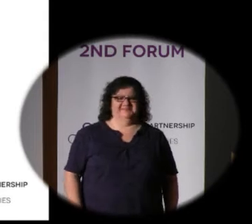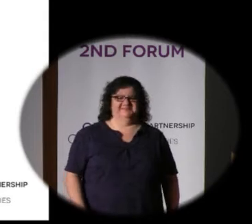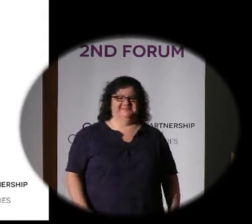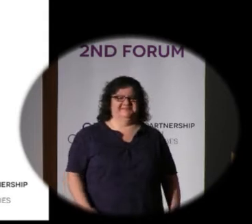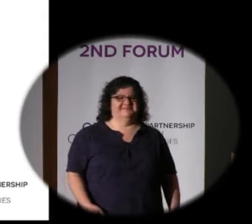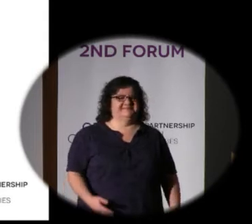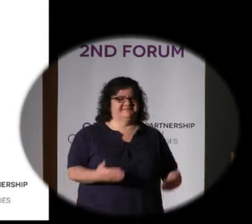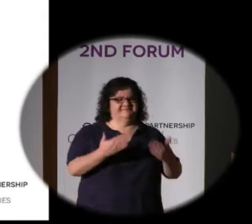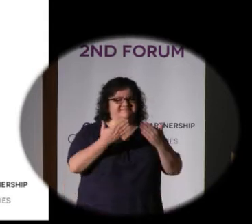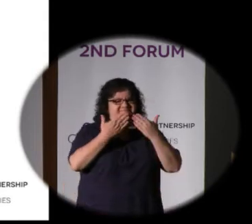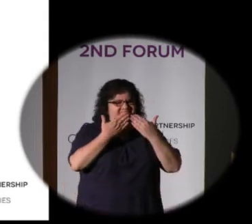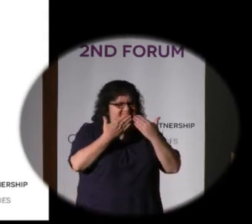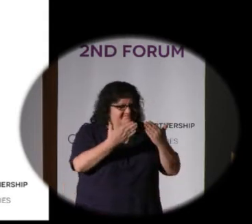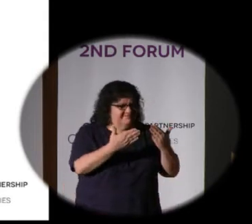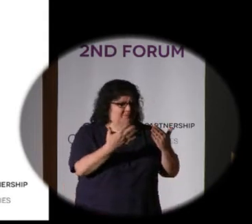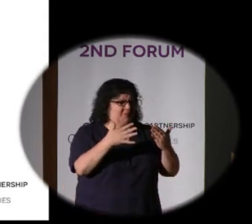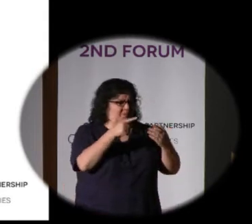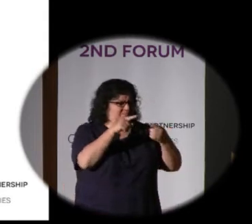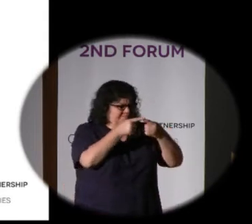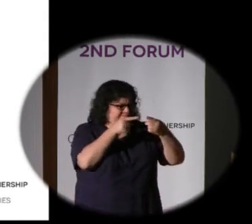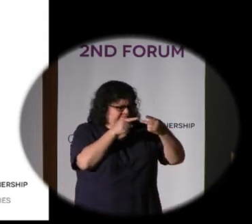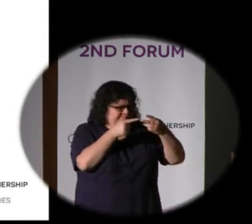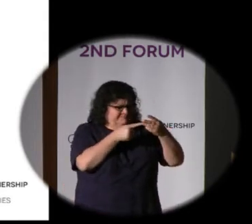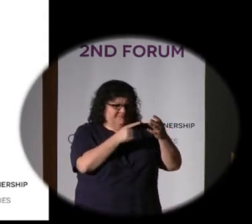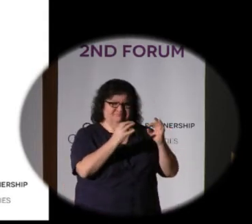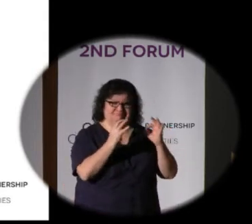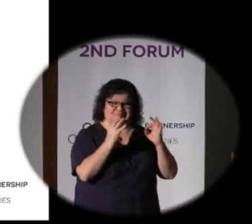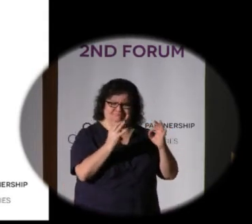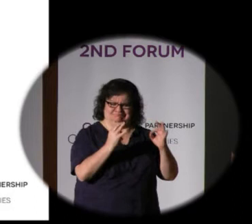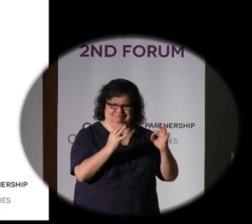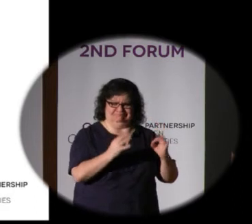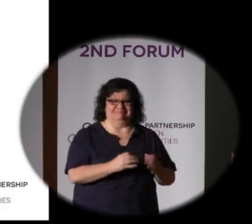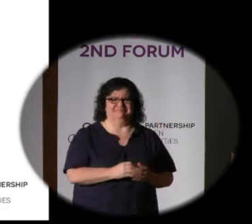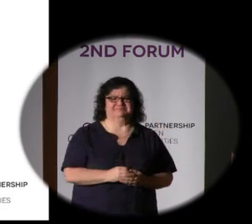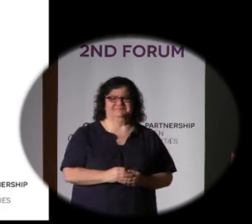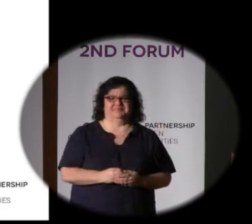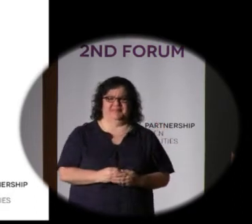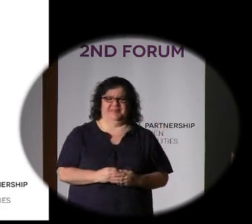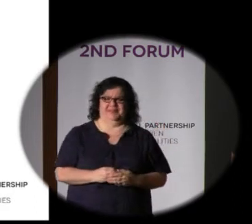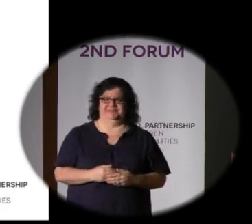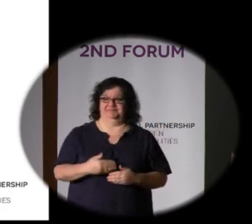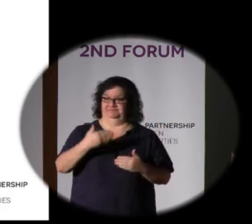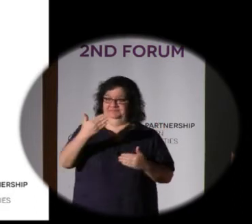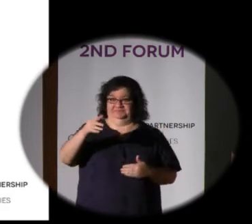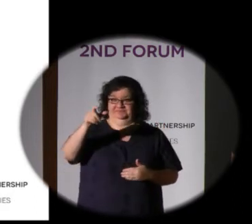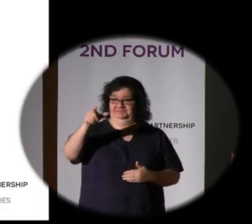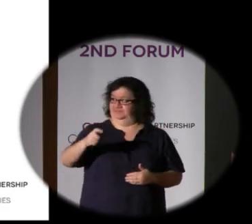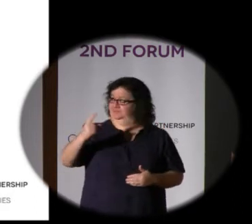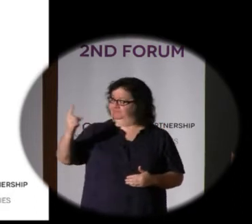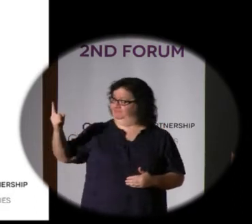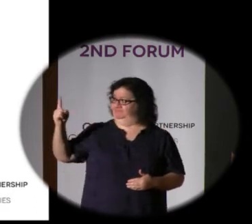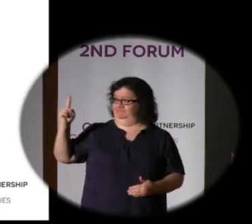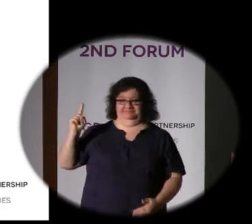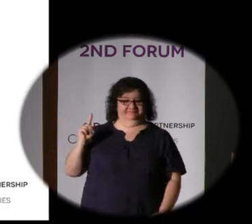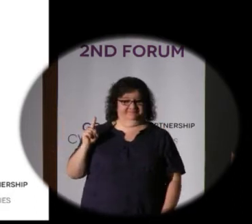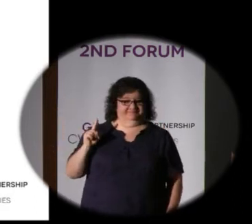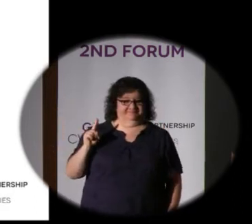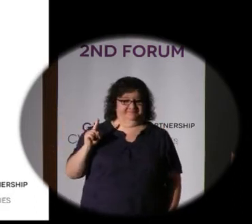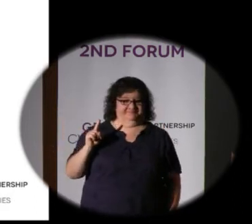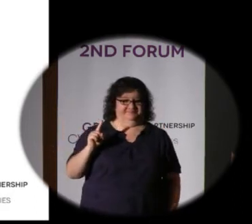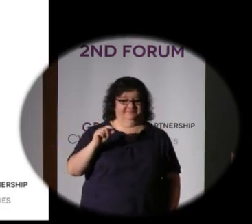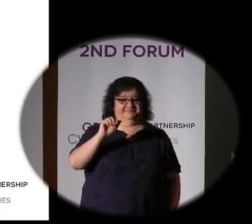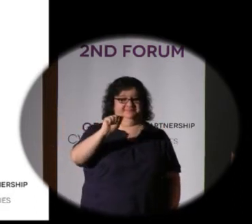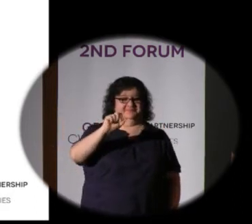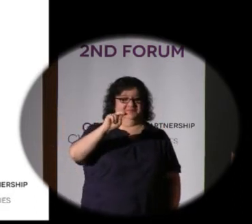I'm next pleased to present Mr. Anthony Dutine, who will be speaking on behalf of the Nutrition Task Force.